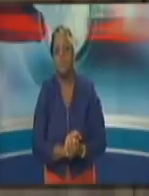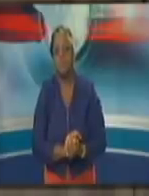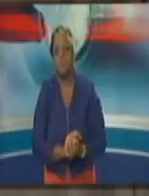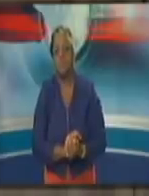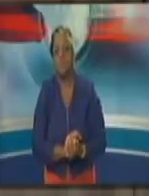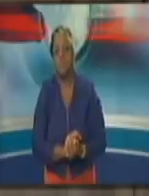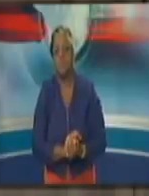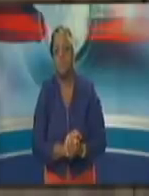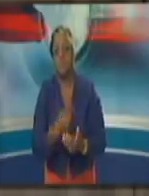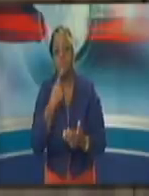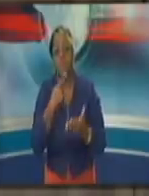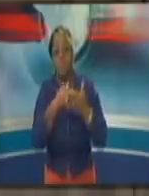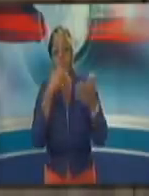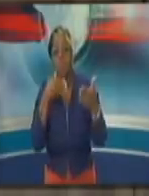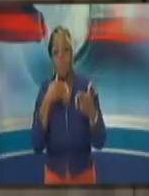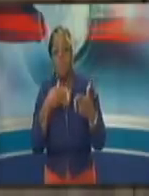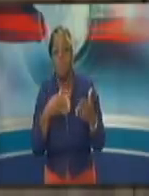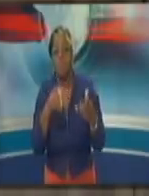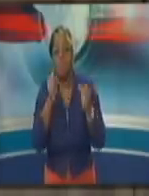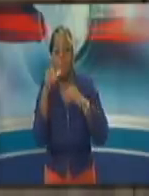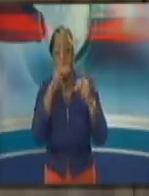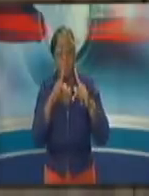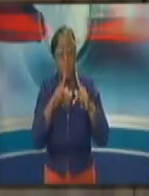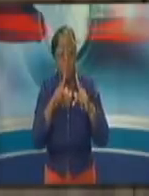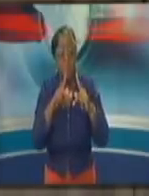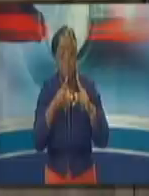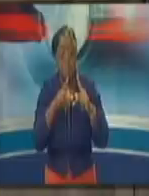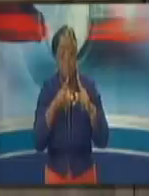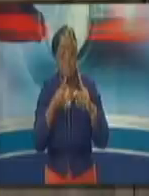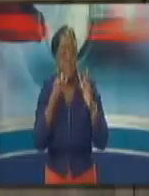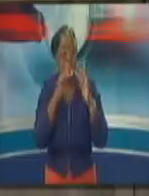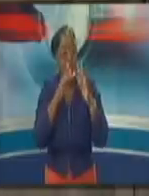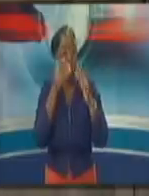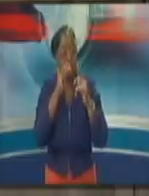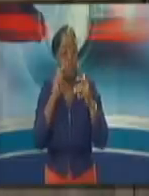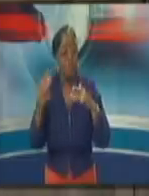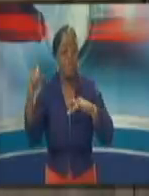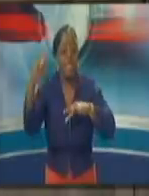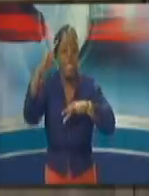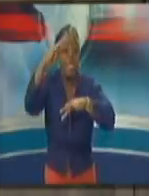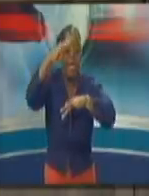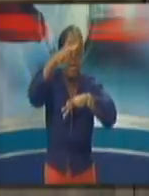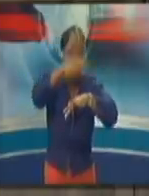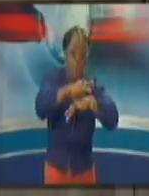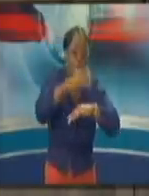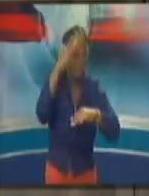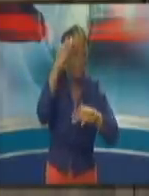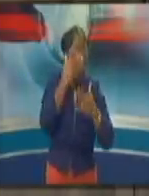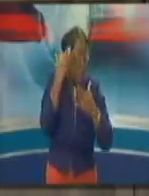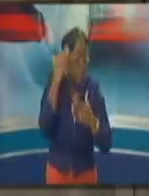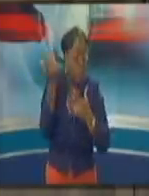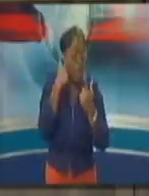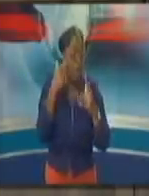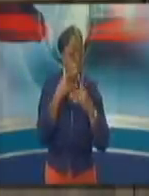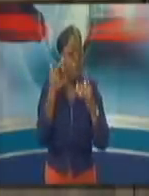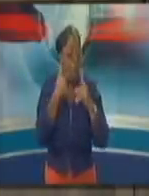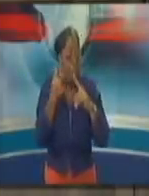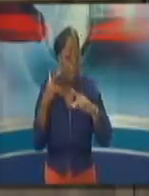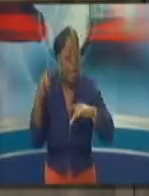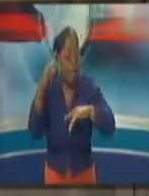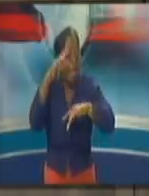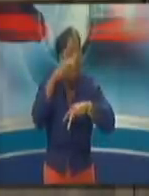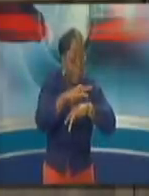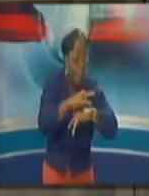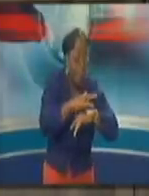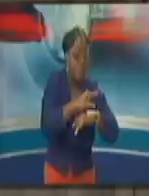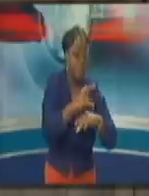this epidemic, we have seen a lot of people infected in airports. As we know, this particular group would have come through an airport recently within the last few days.